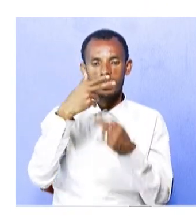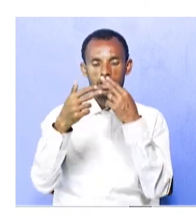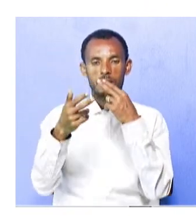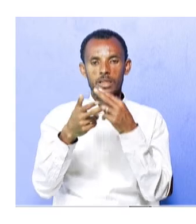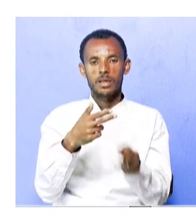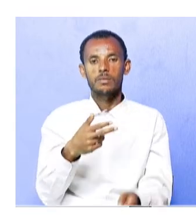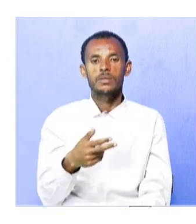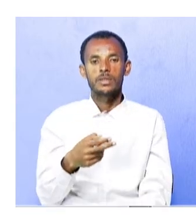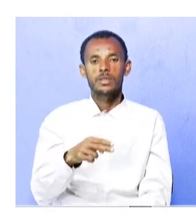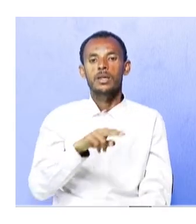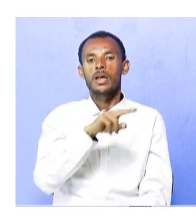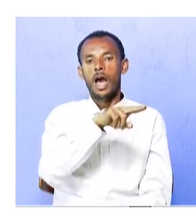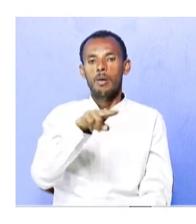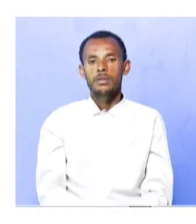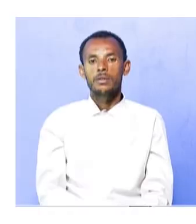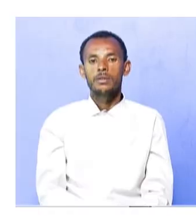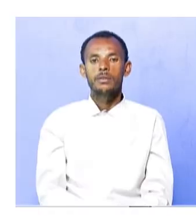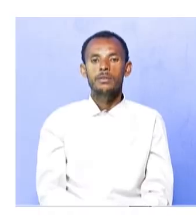times the hypotenuse, AB.